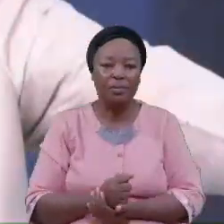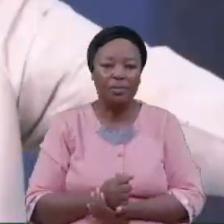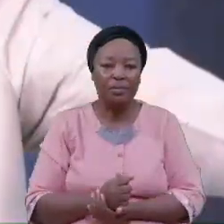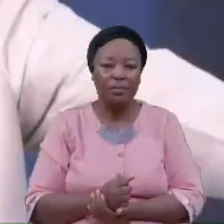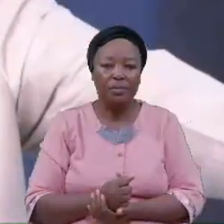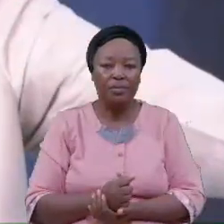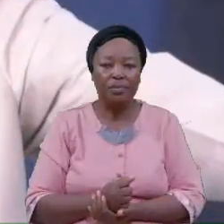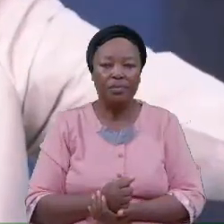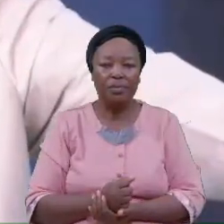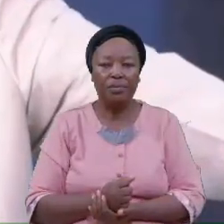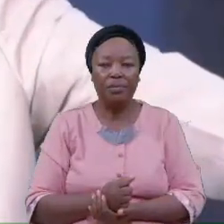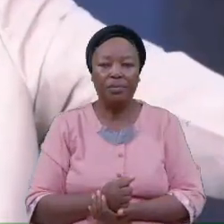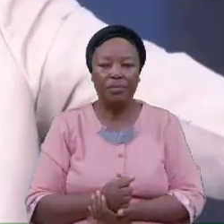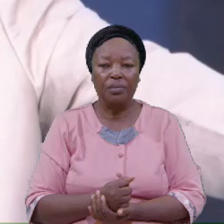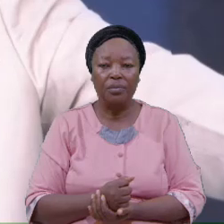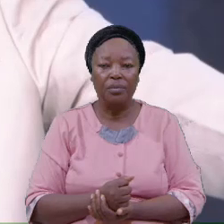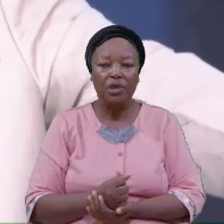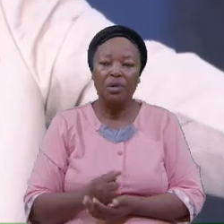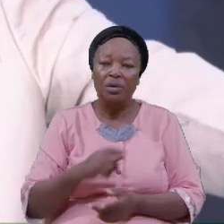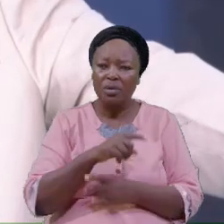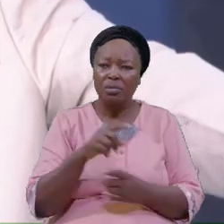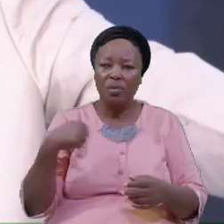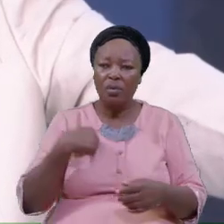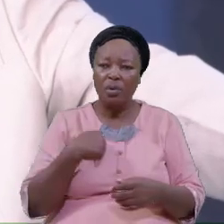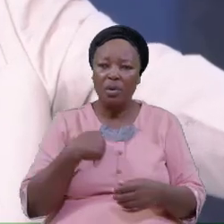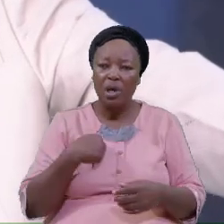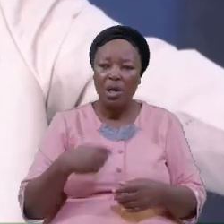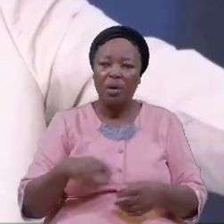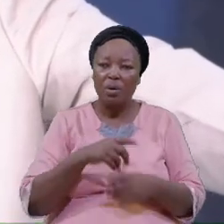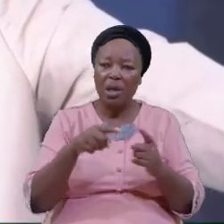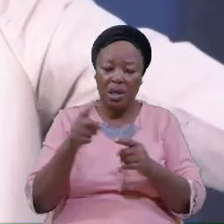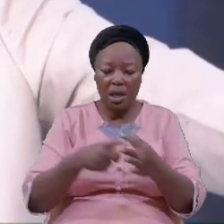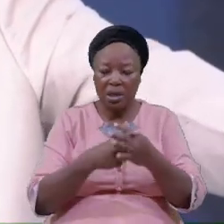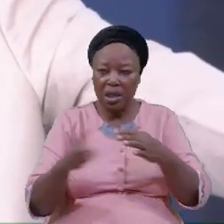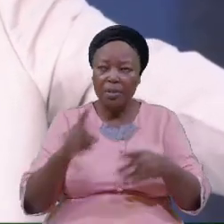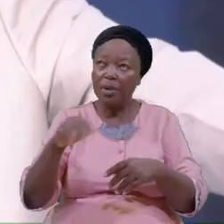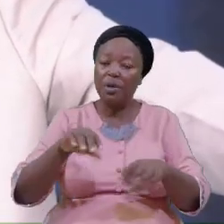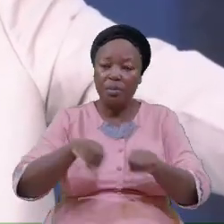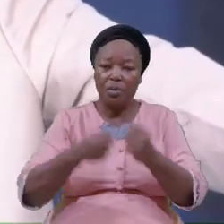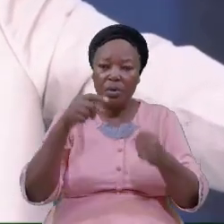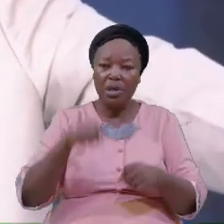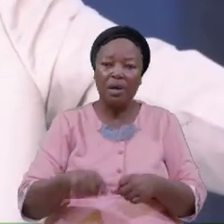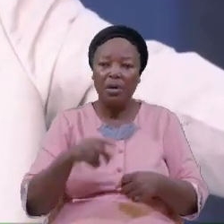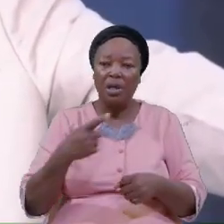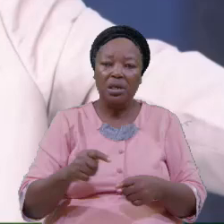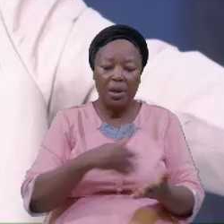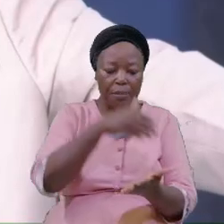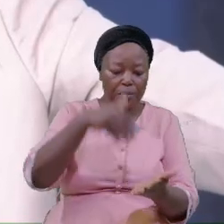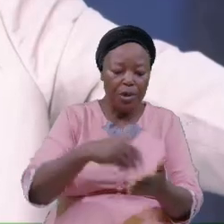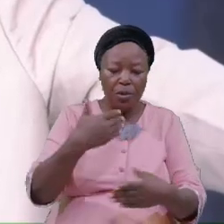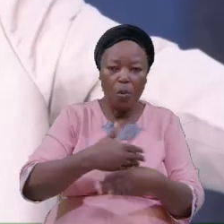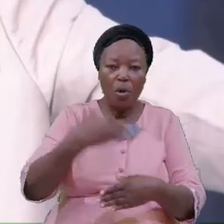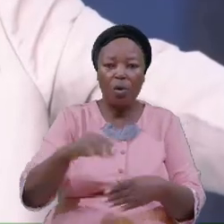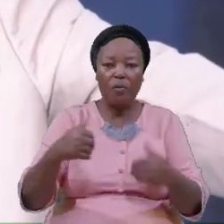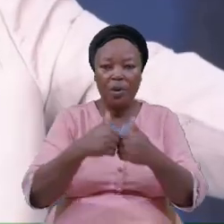When Christ came, he broke down the middle wall of partition between